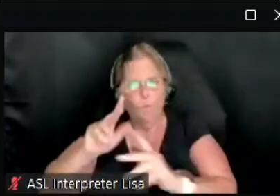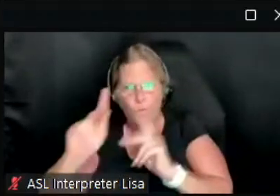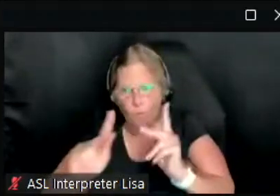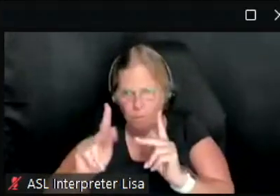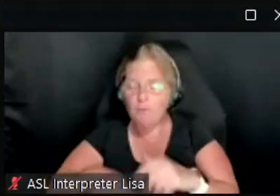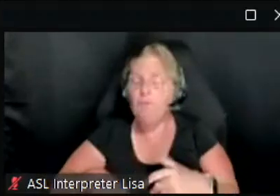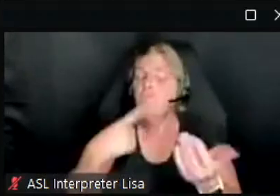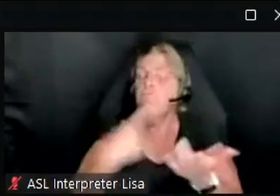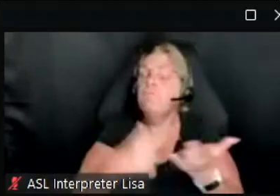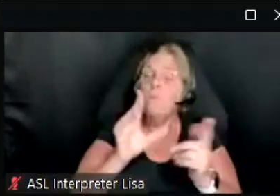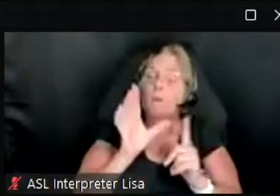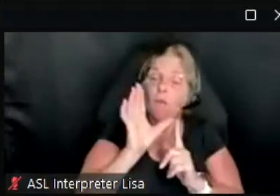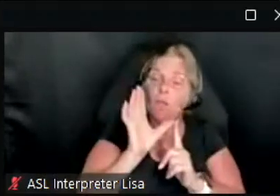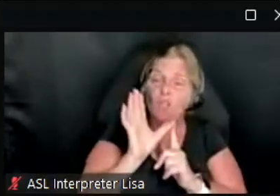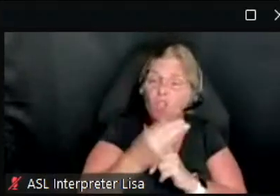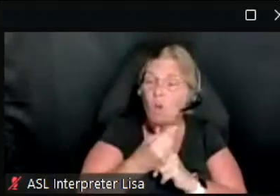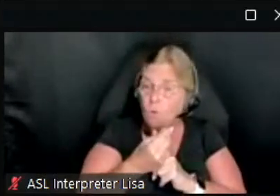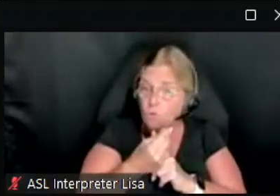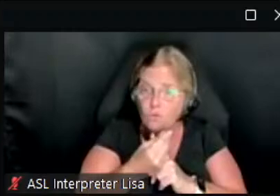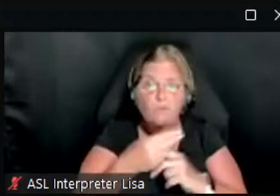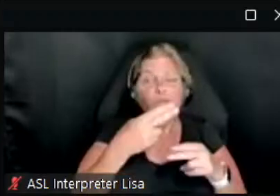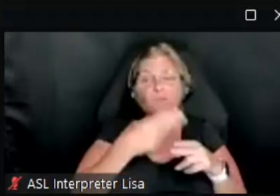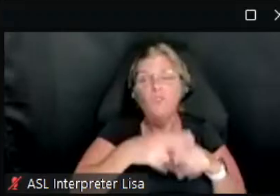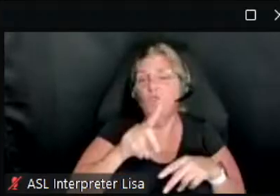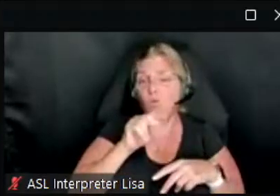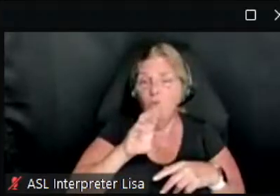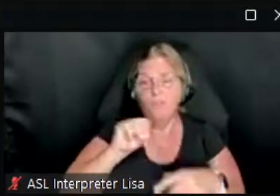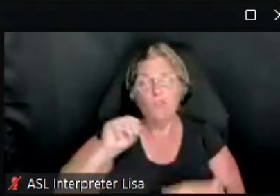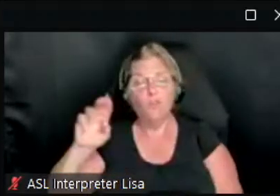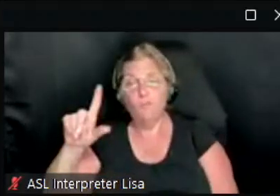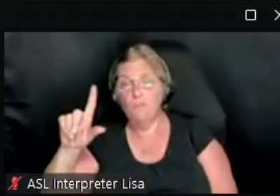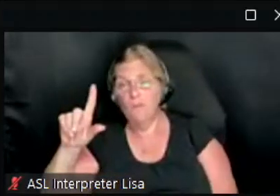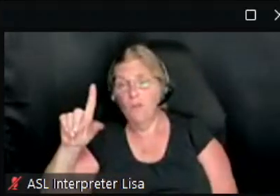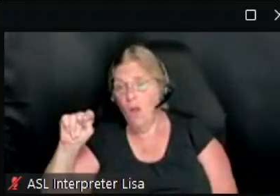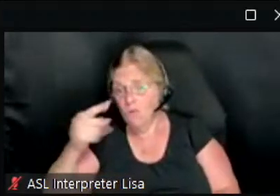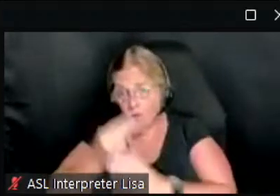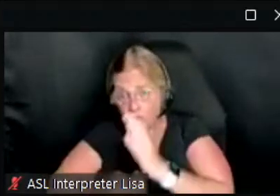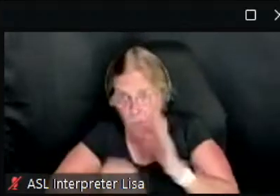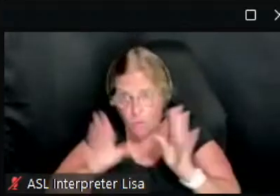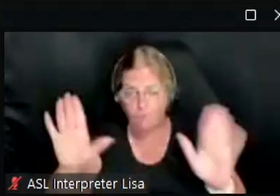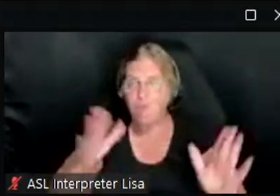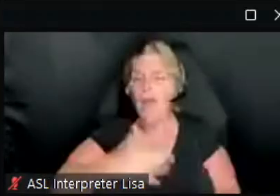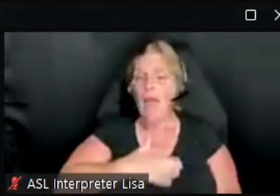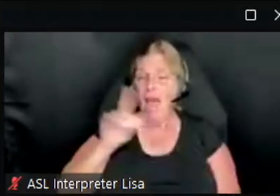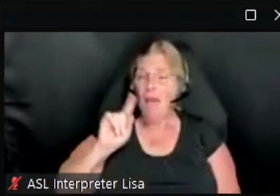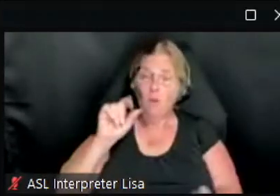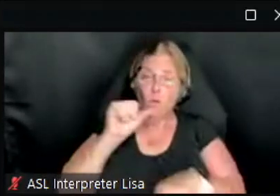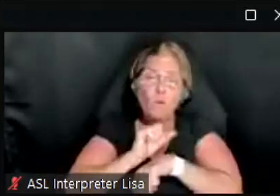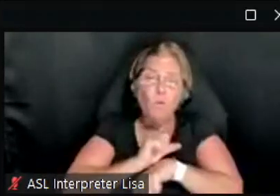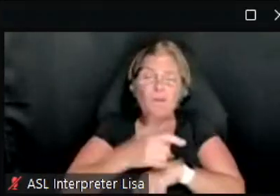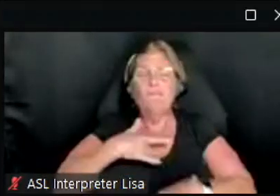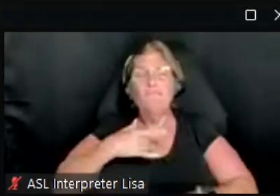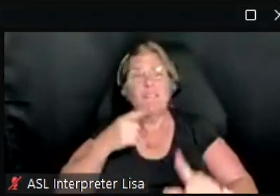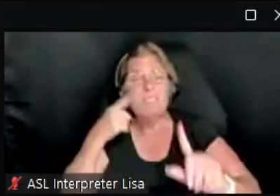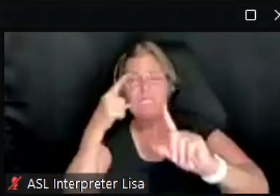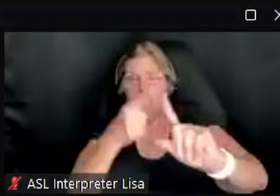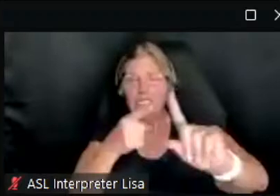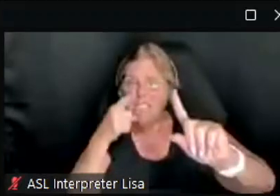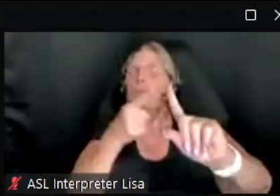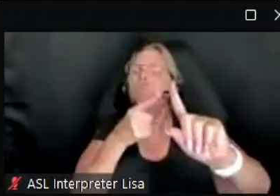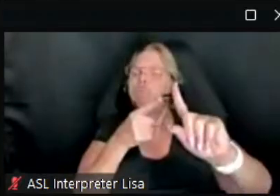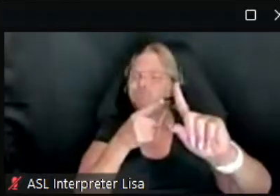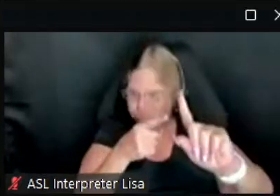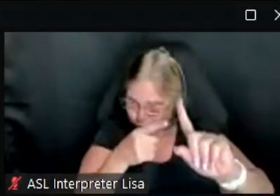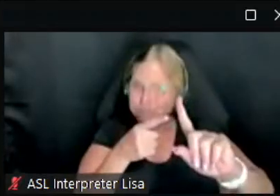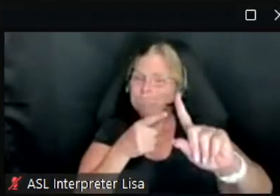culture trumps, and that is both the short term and long term. Being happy where you work, believing that your mission is the right mission, believing that